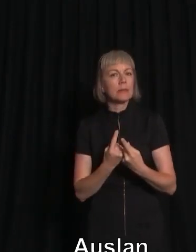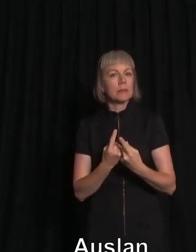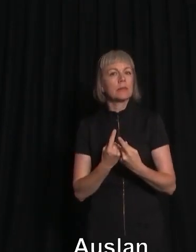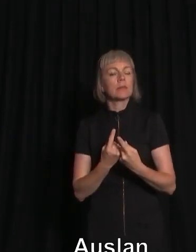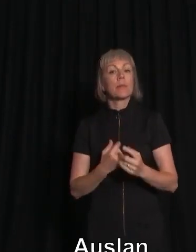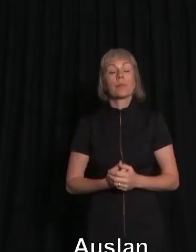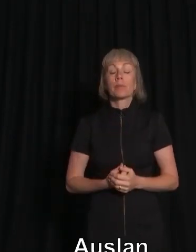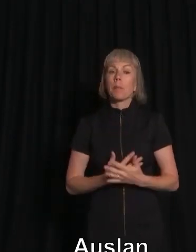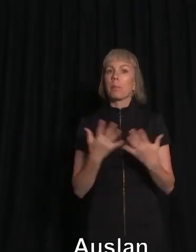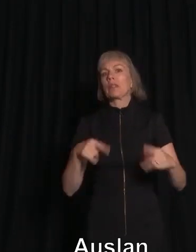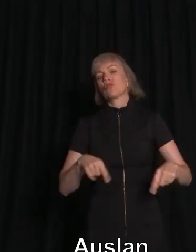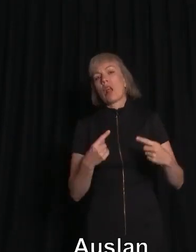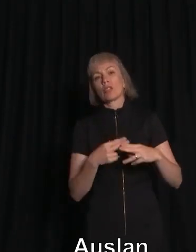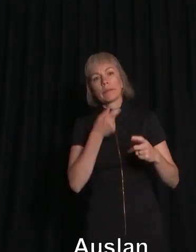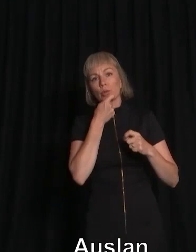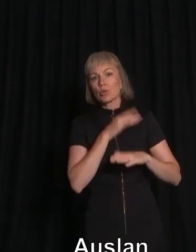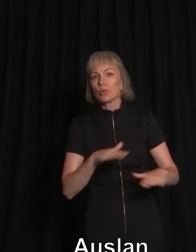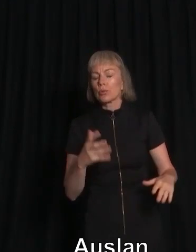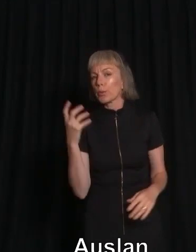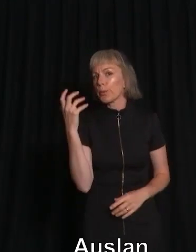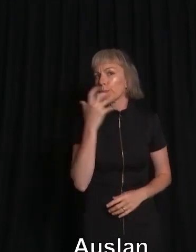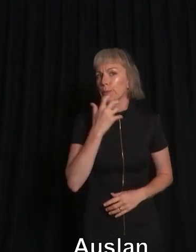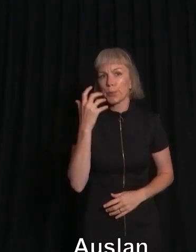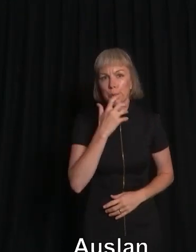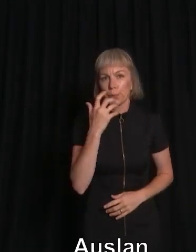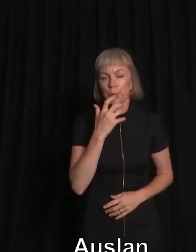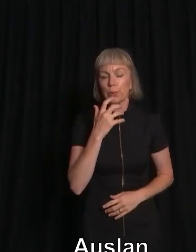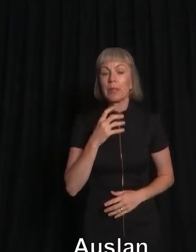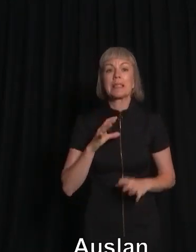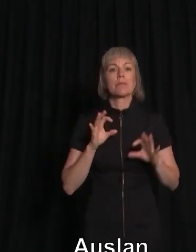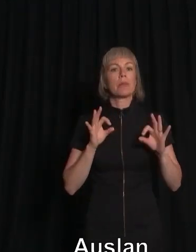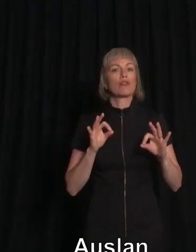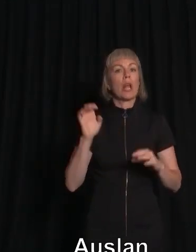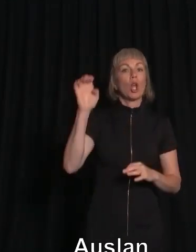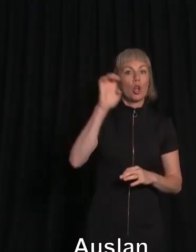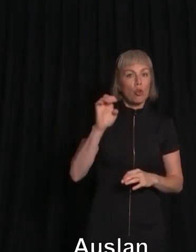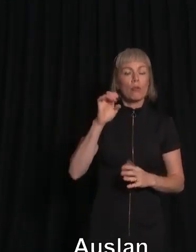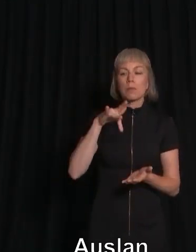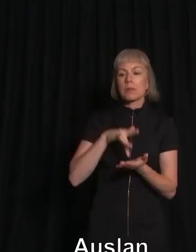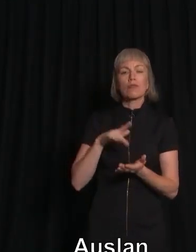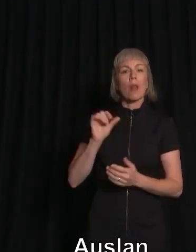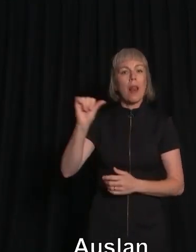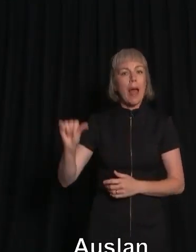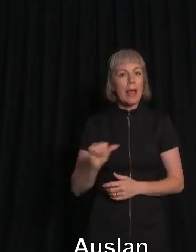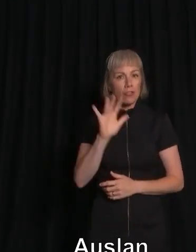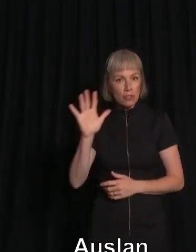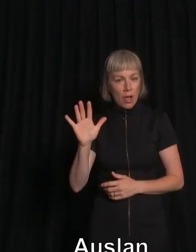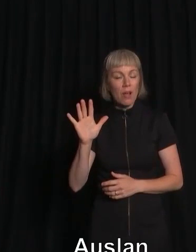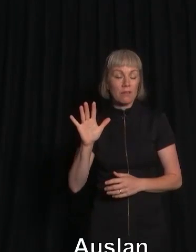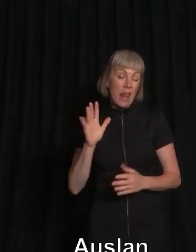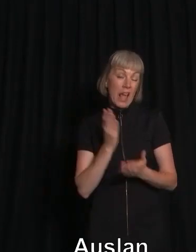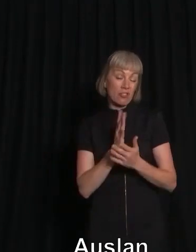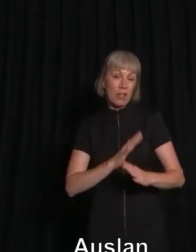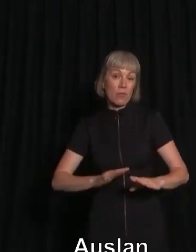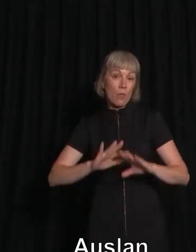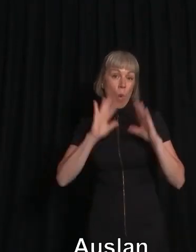Challenges for children are still huge, right, in Europe and Central Asia, as they are across the world. And I think that that's also to do with a